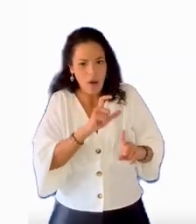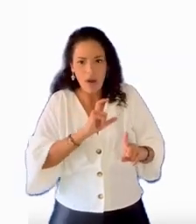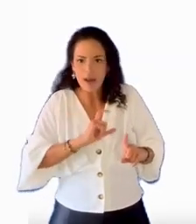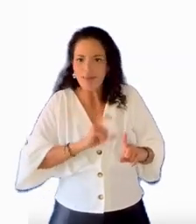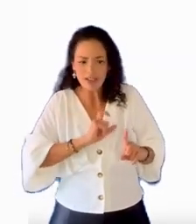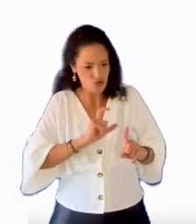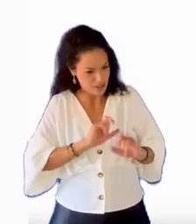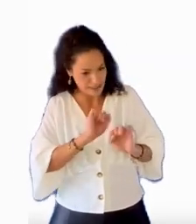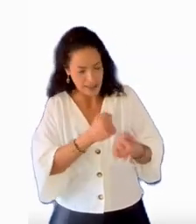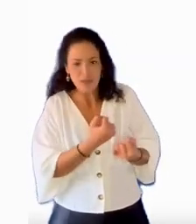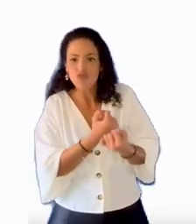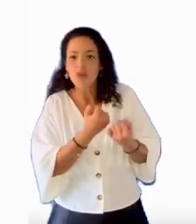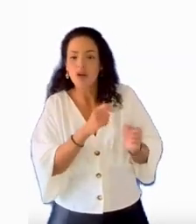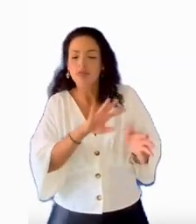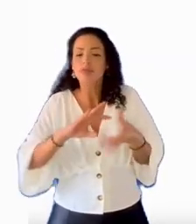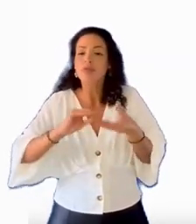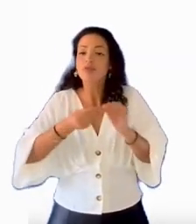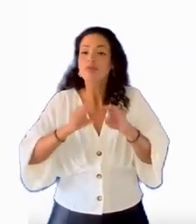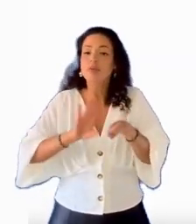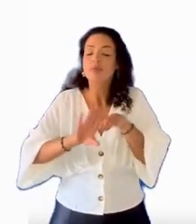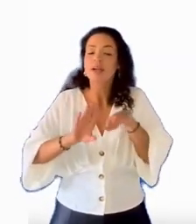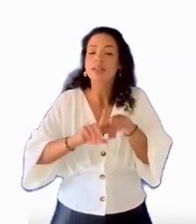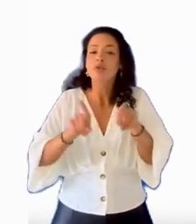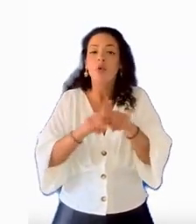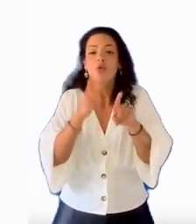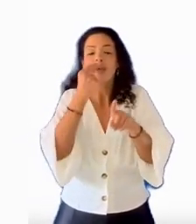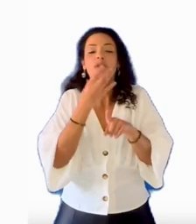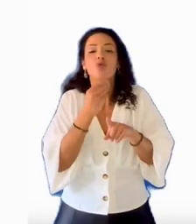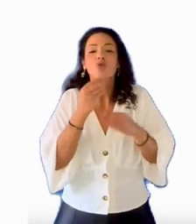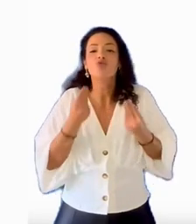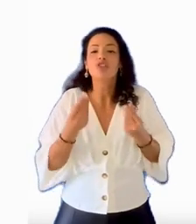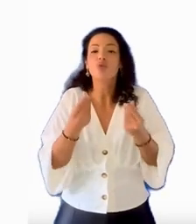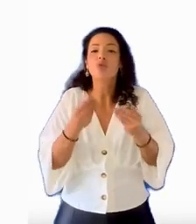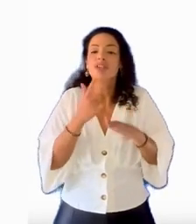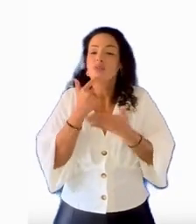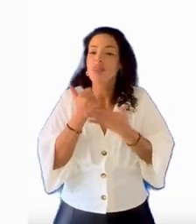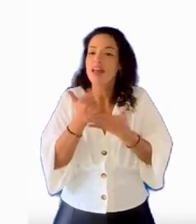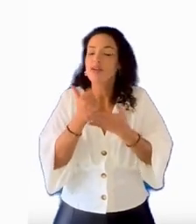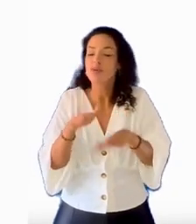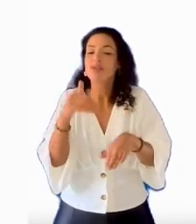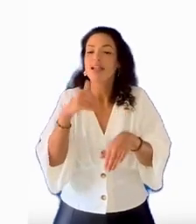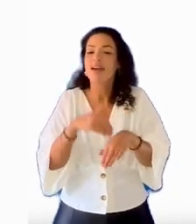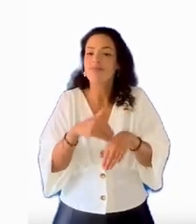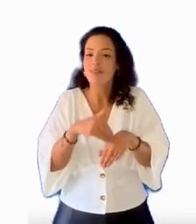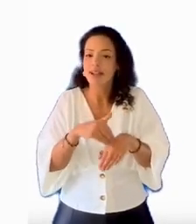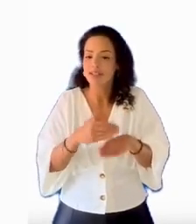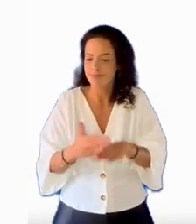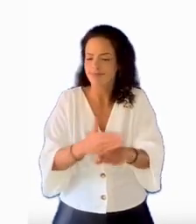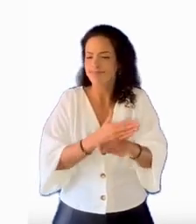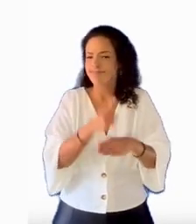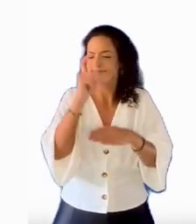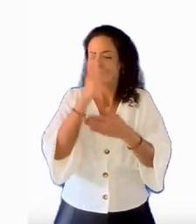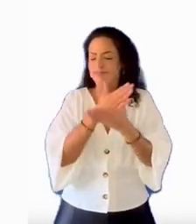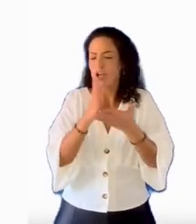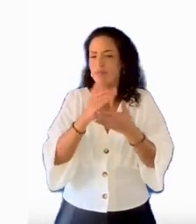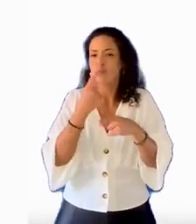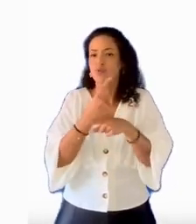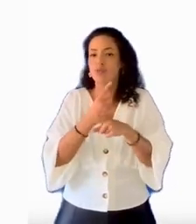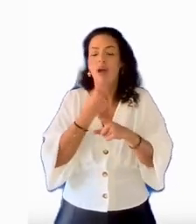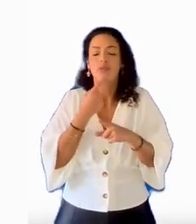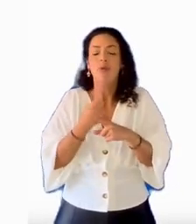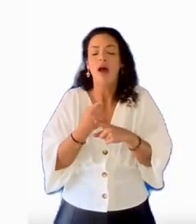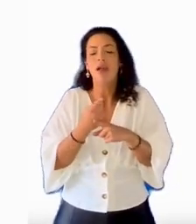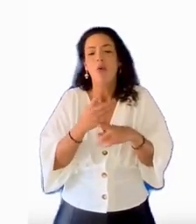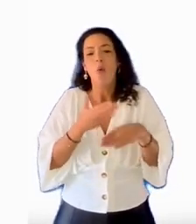Creative practice can also include the use of resources for therapeutic effects. In the previous chapter, I referenced my work with bereaved